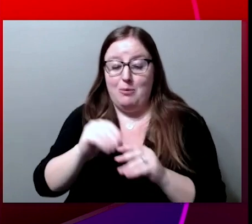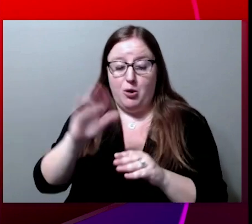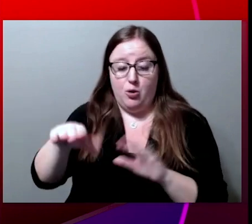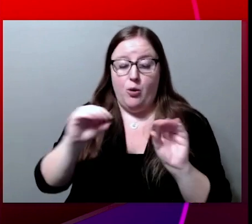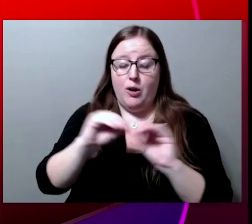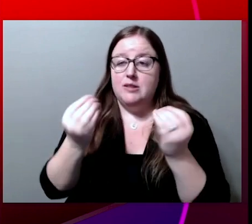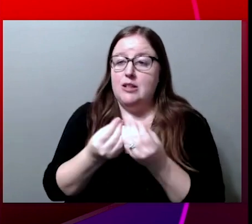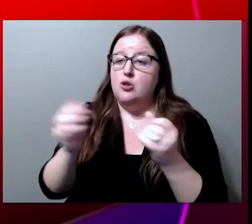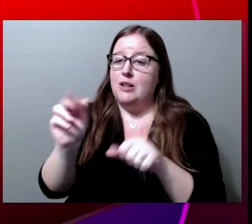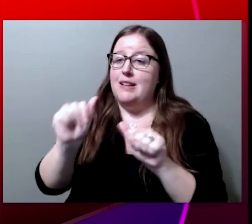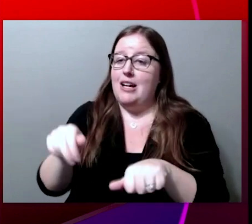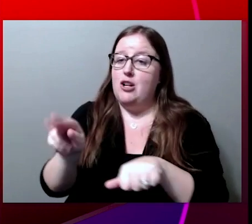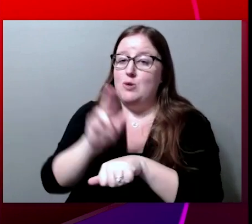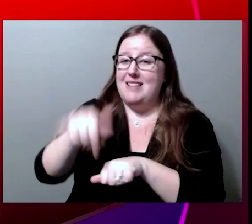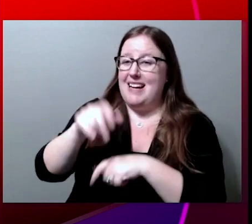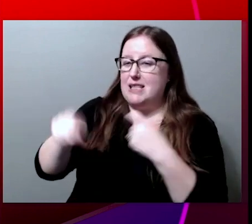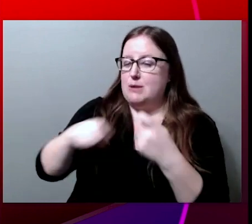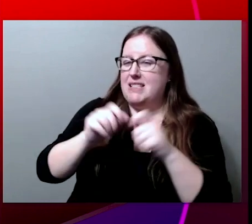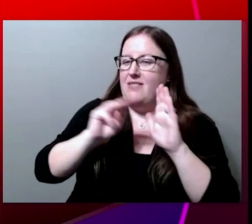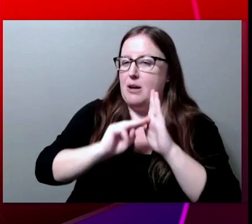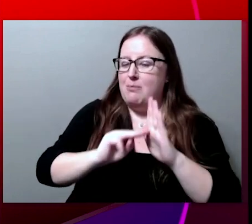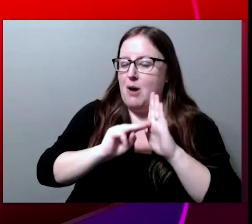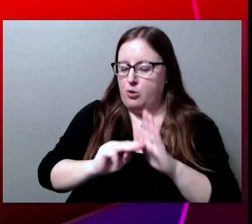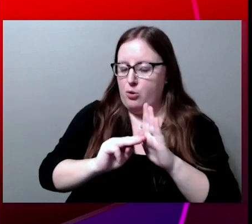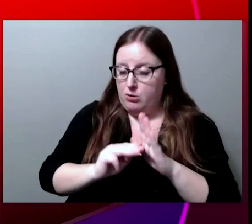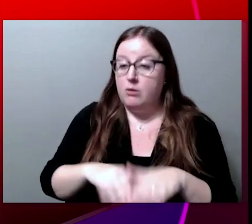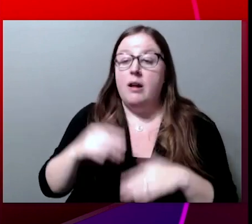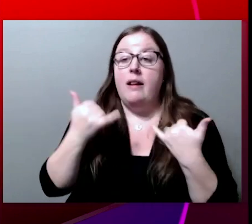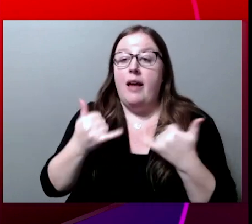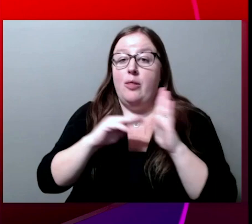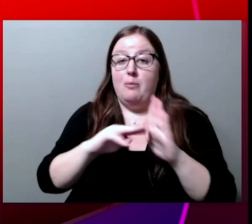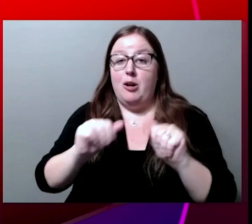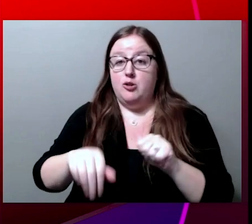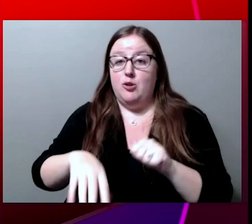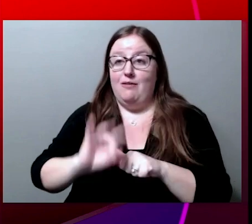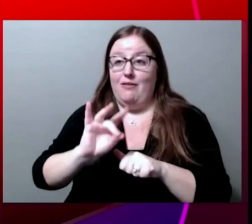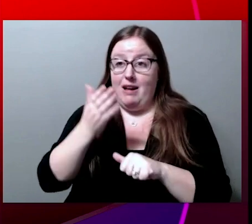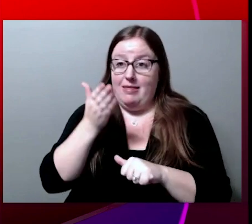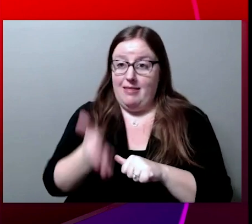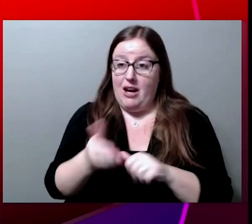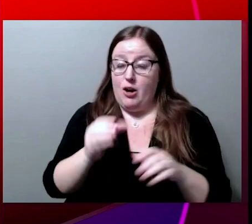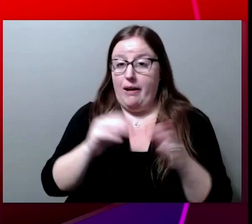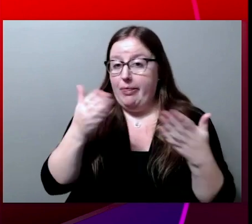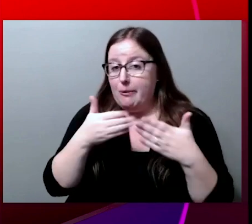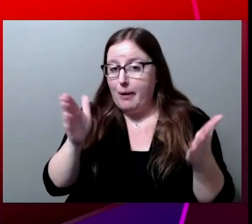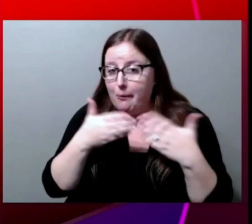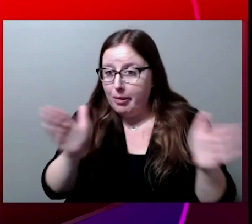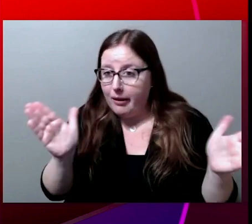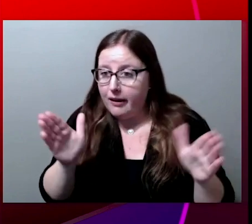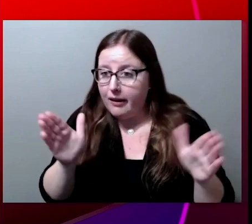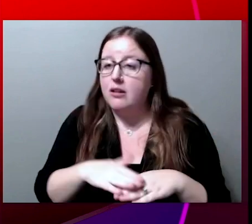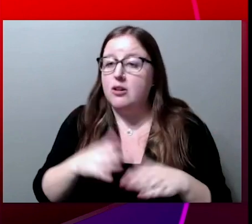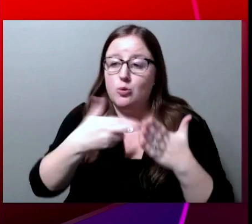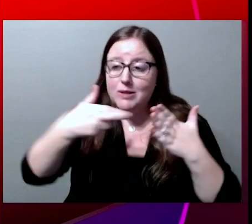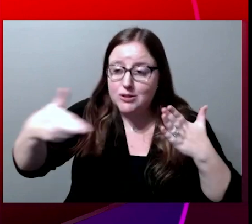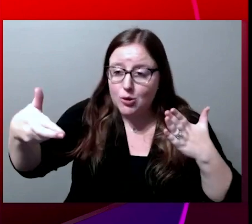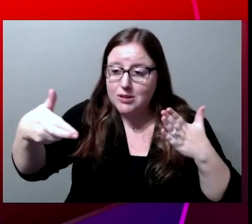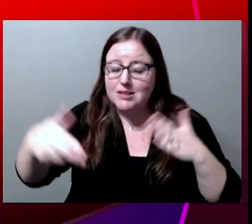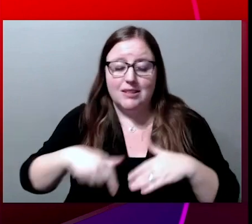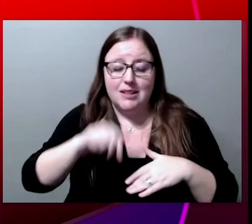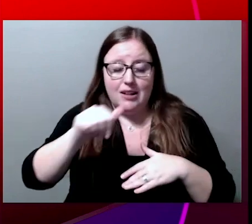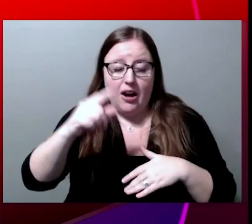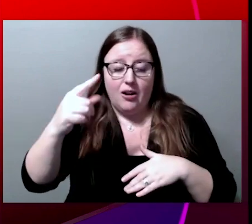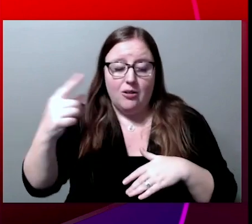use that specific model. Now, the models that you can find out there in the public hubs or sources, they're not always